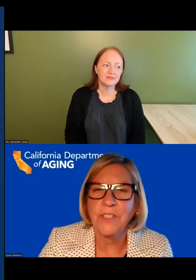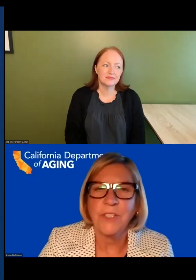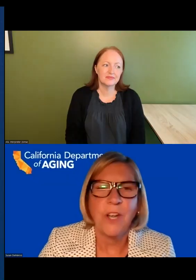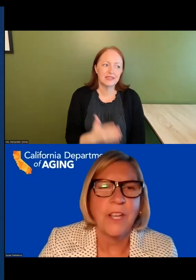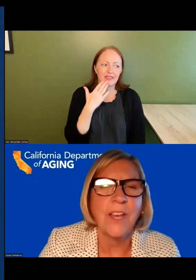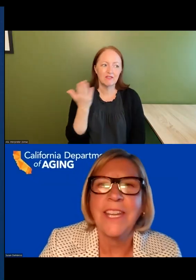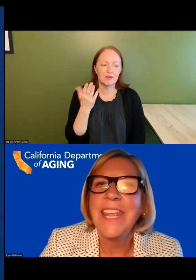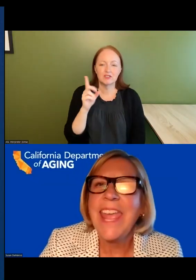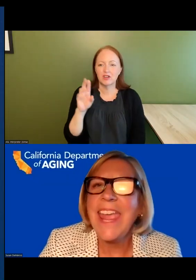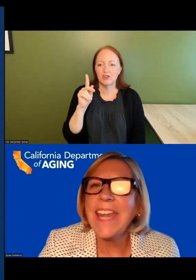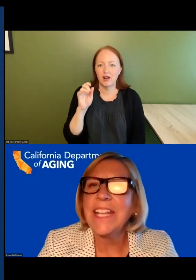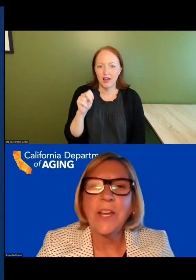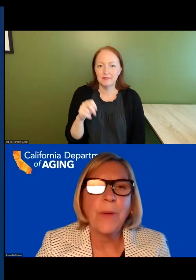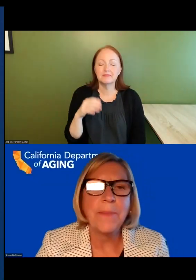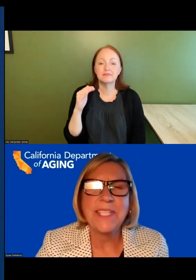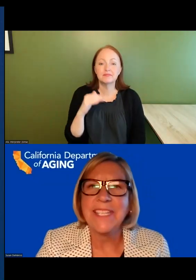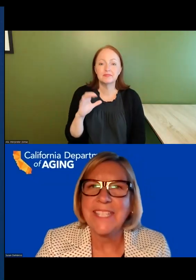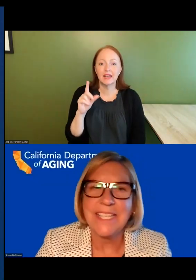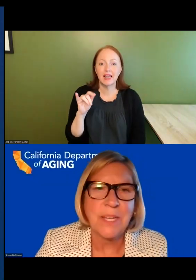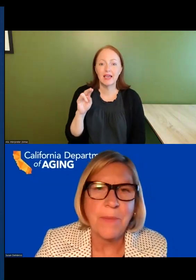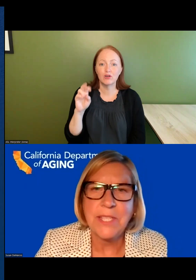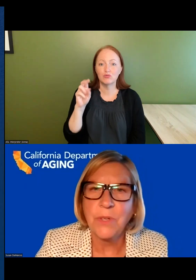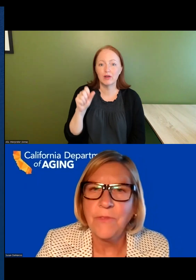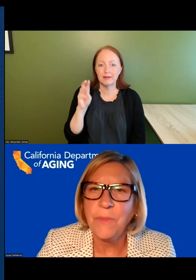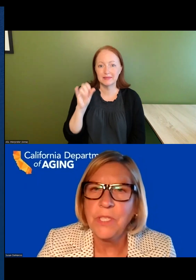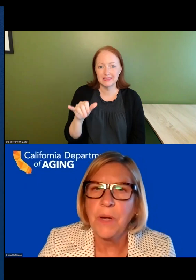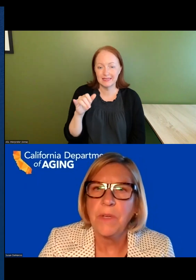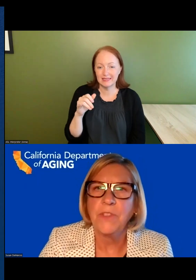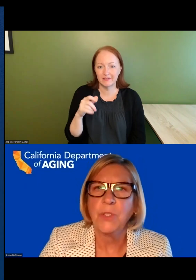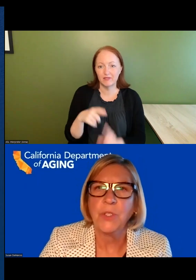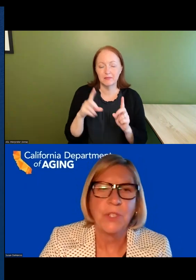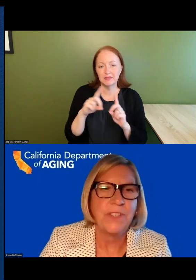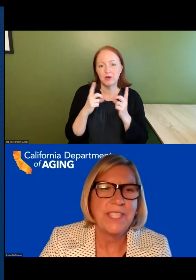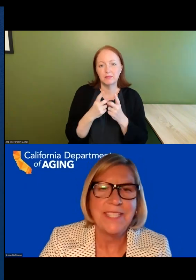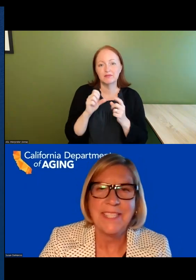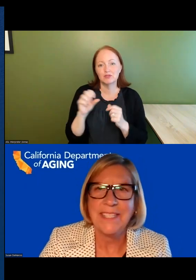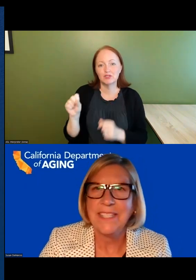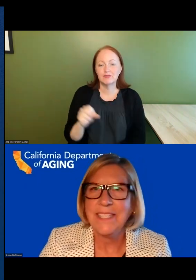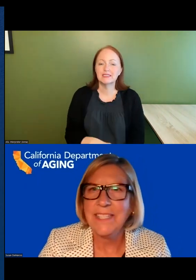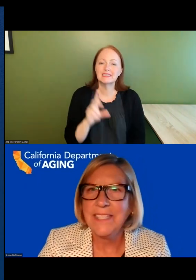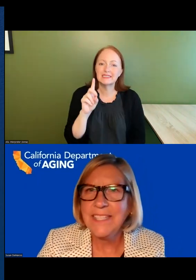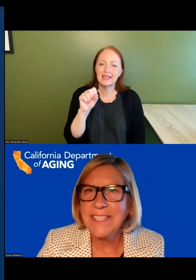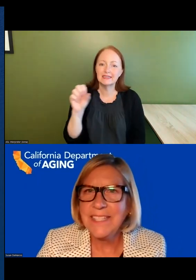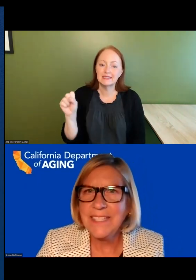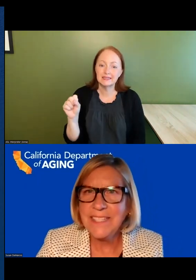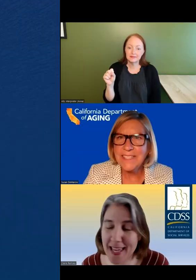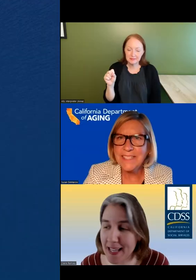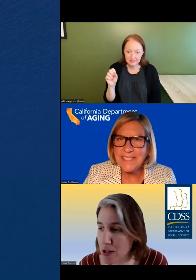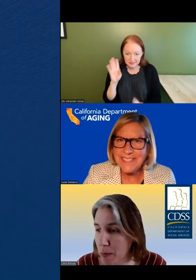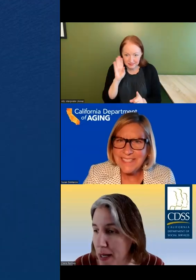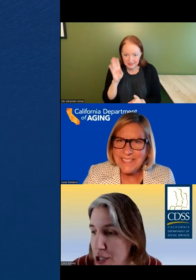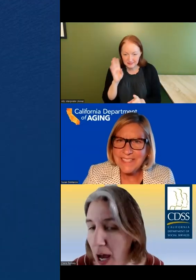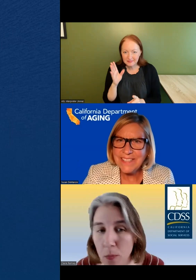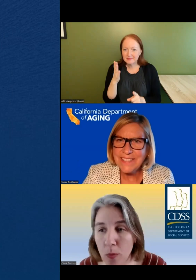here, Dr. Otagon. And Claire Ramsey is next on my screen from the Department of Social Services. Hi,